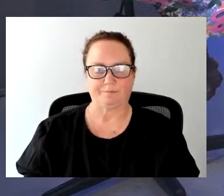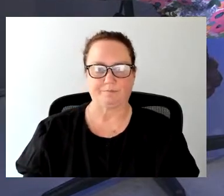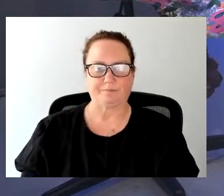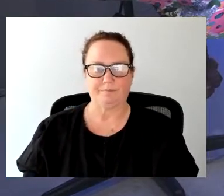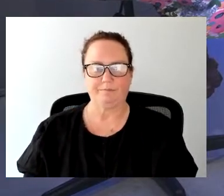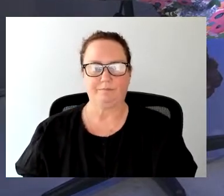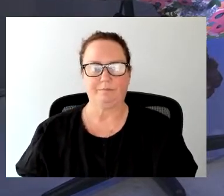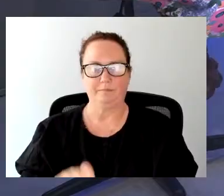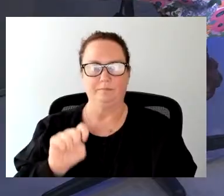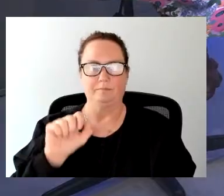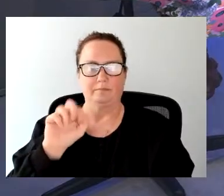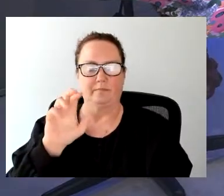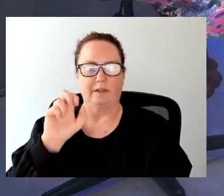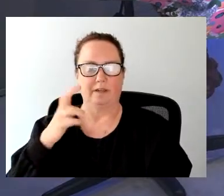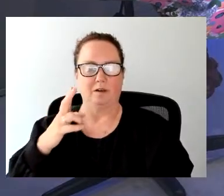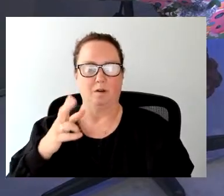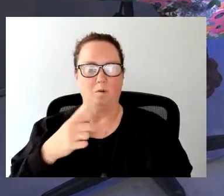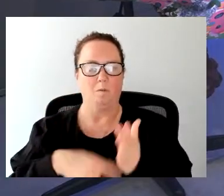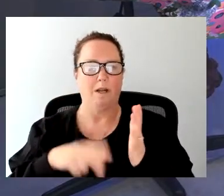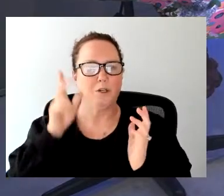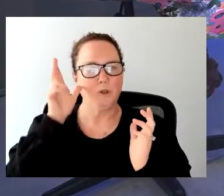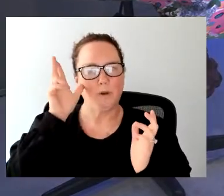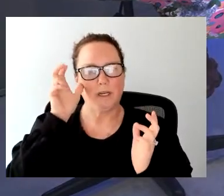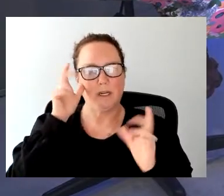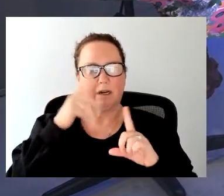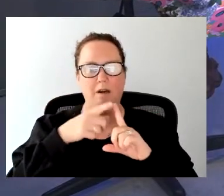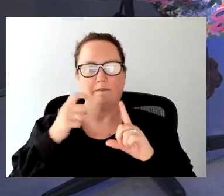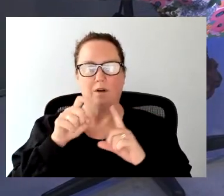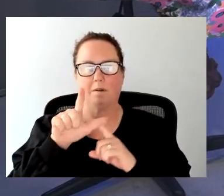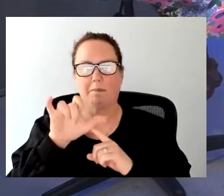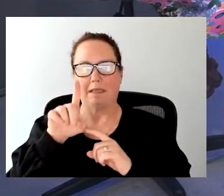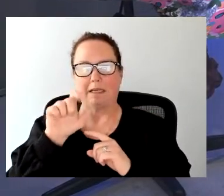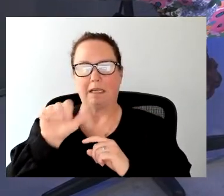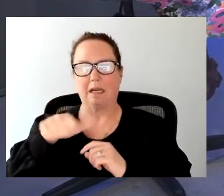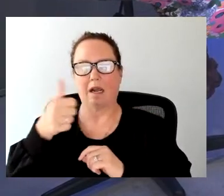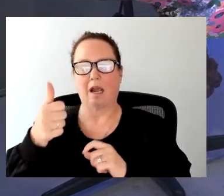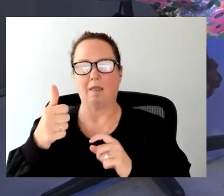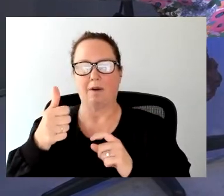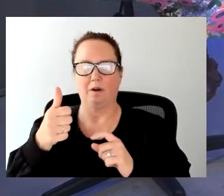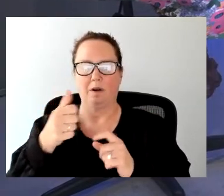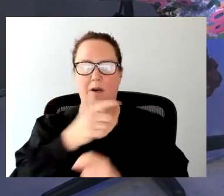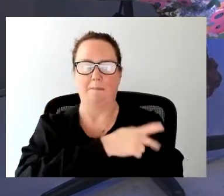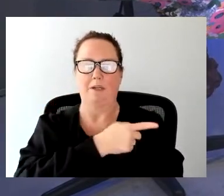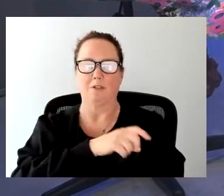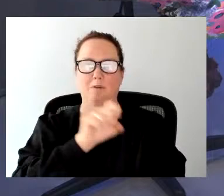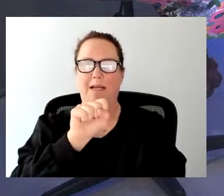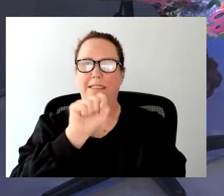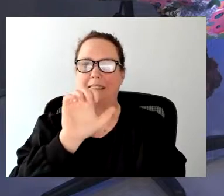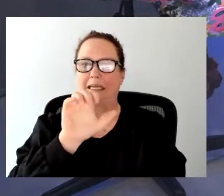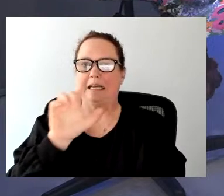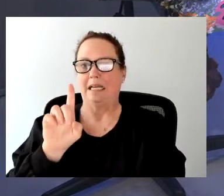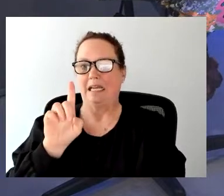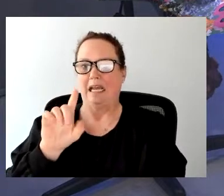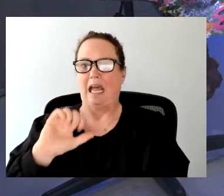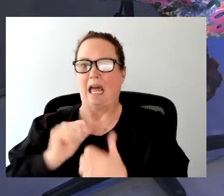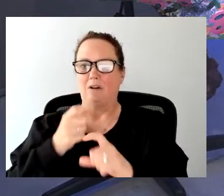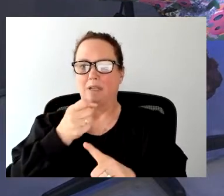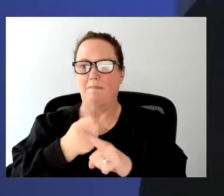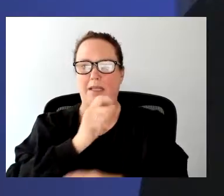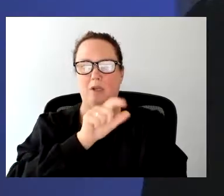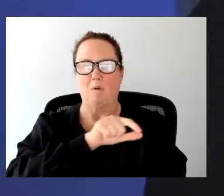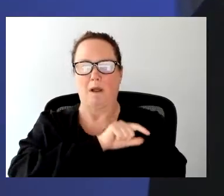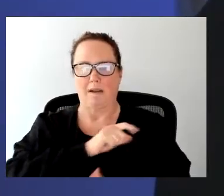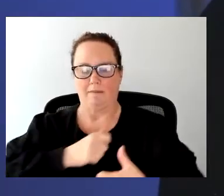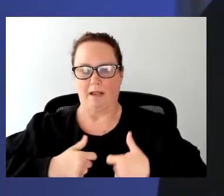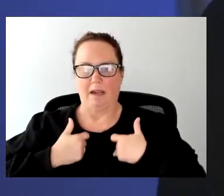Sarah, what do you hear from Linda and other patients with sickle cell disease? How does it impact their quality of life? Linda,